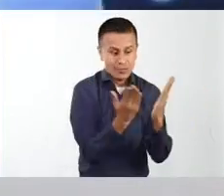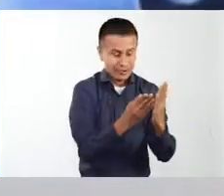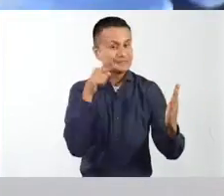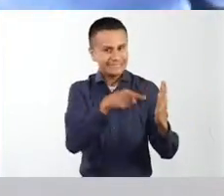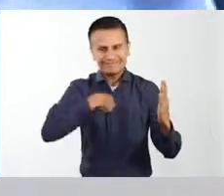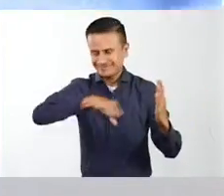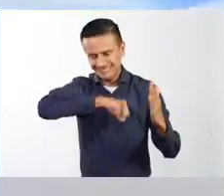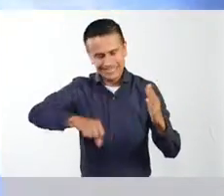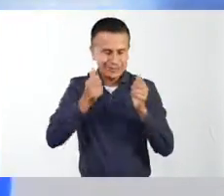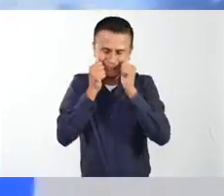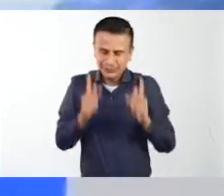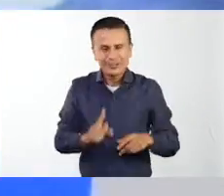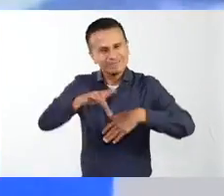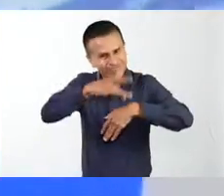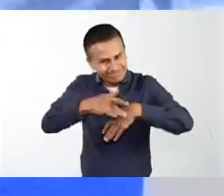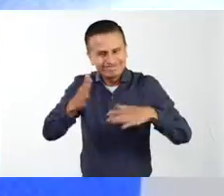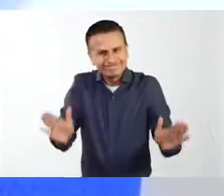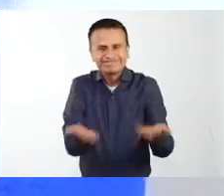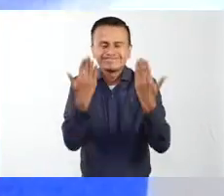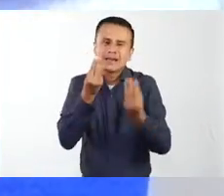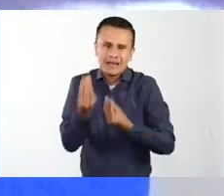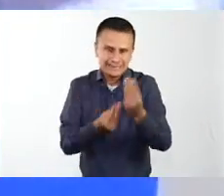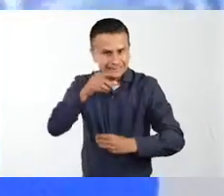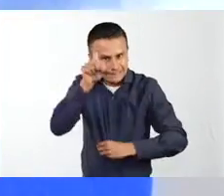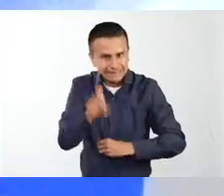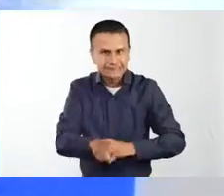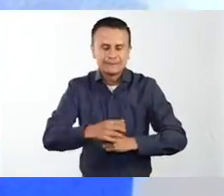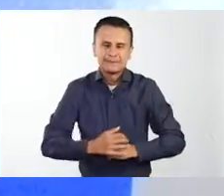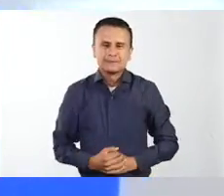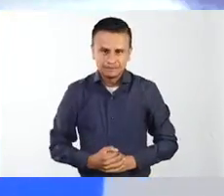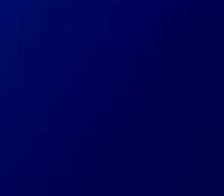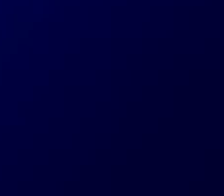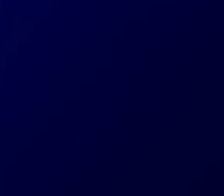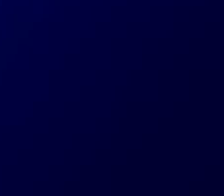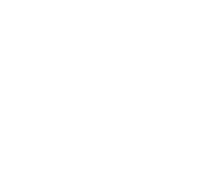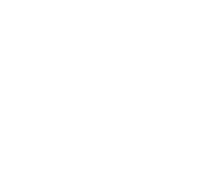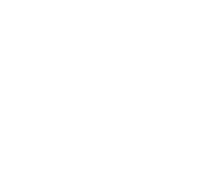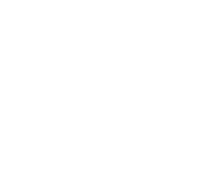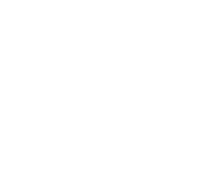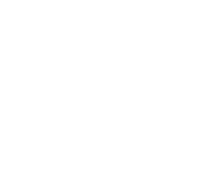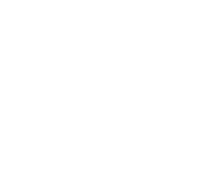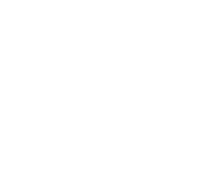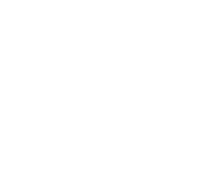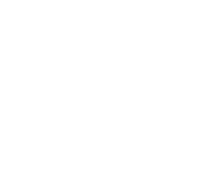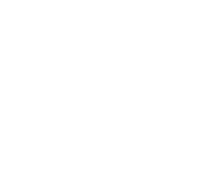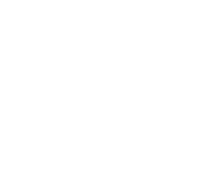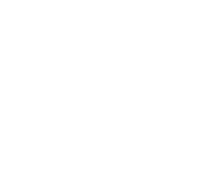promote education as a fundamental human right.